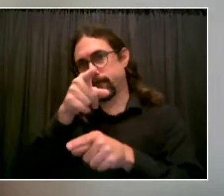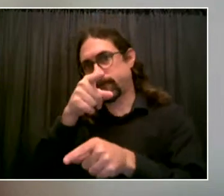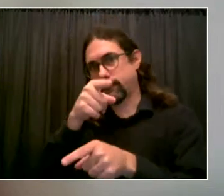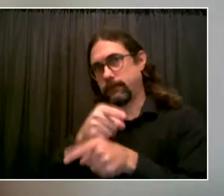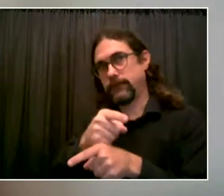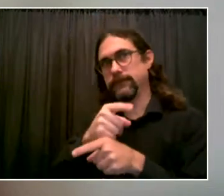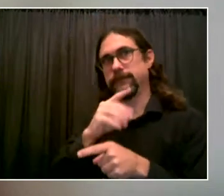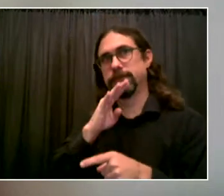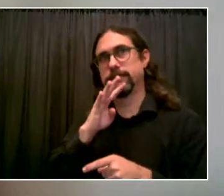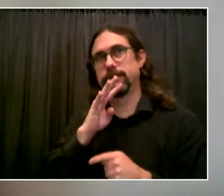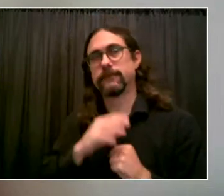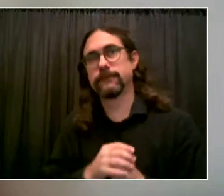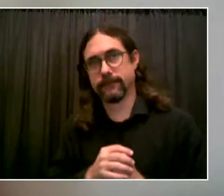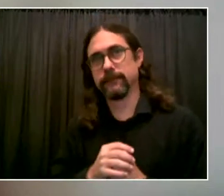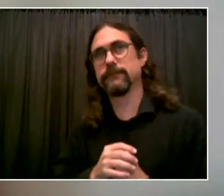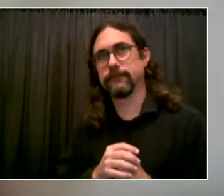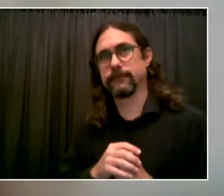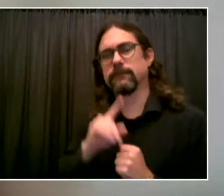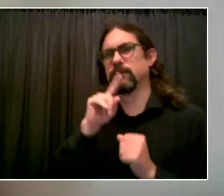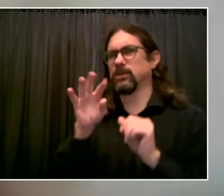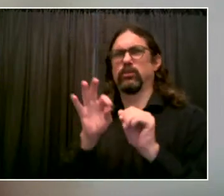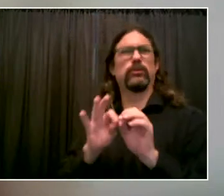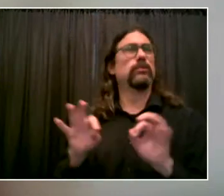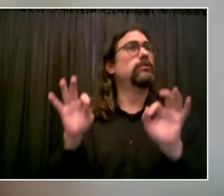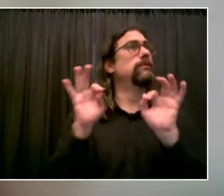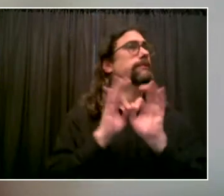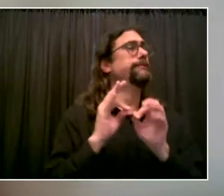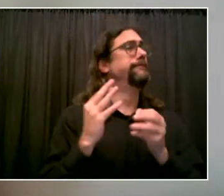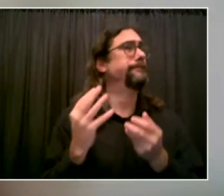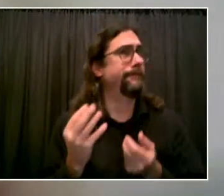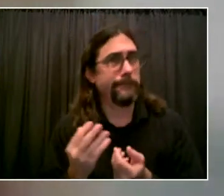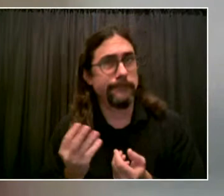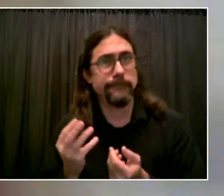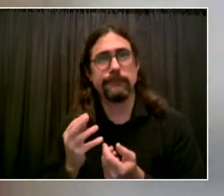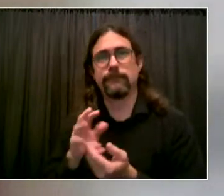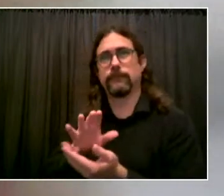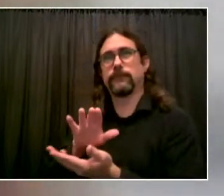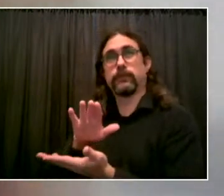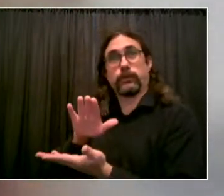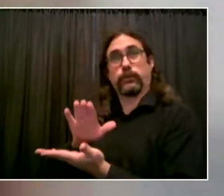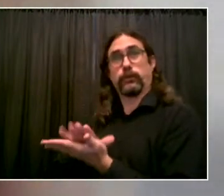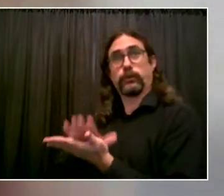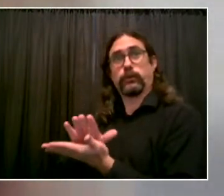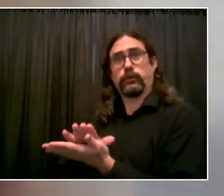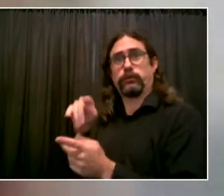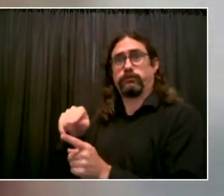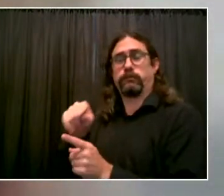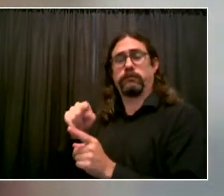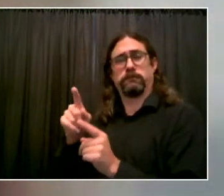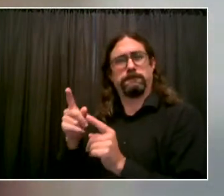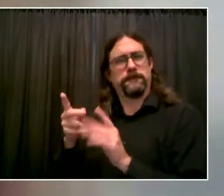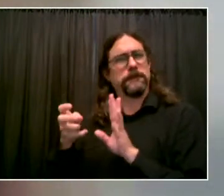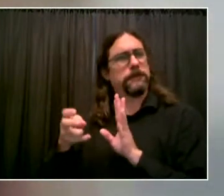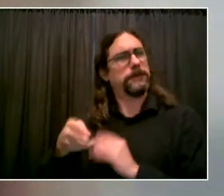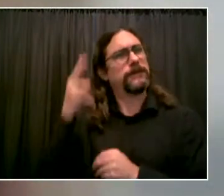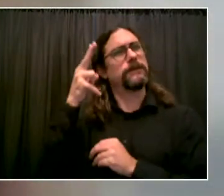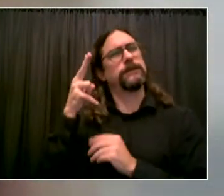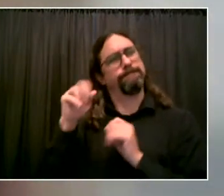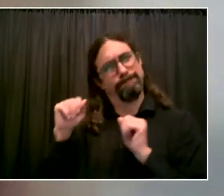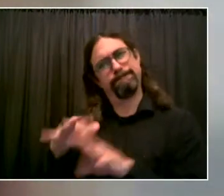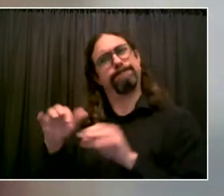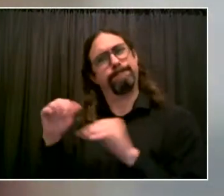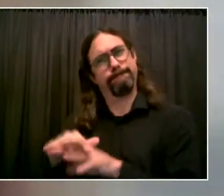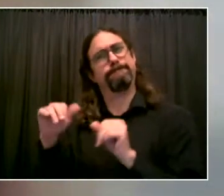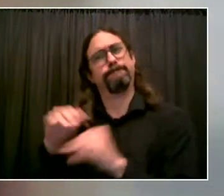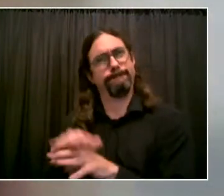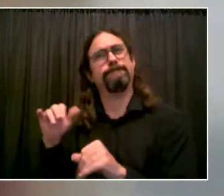whole when possible. And I think to your point of, allowing vaccinated students to stay in school allows